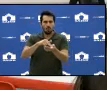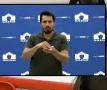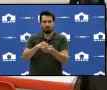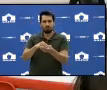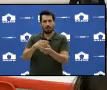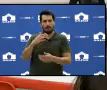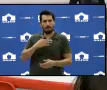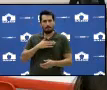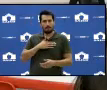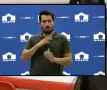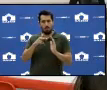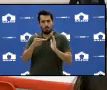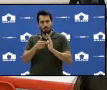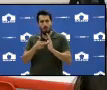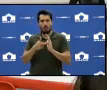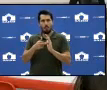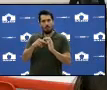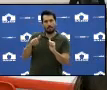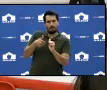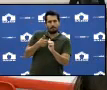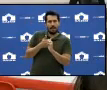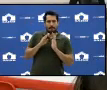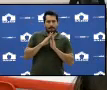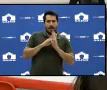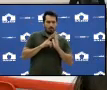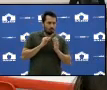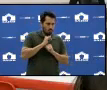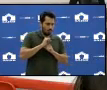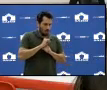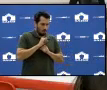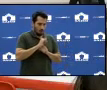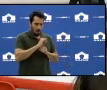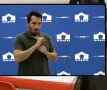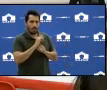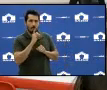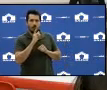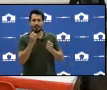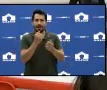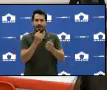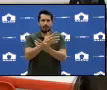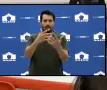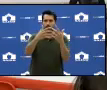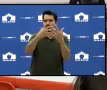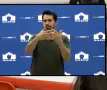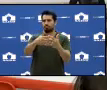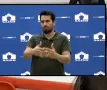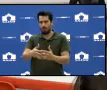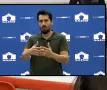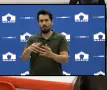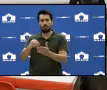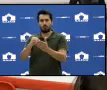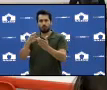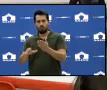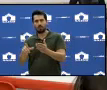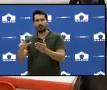of my role is to work behind the scenes so that every single student leave